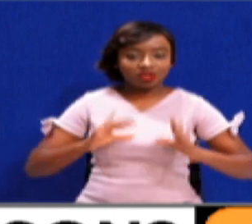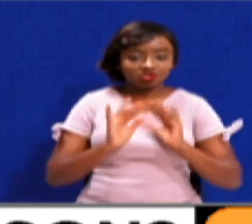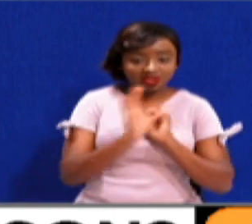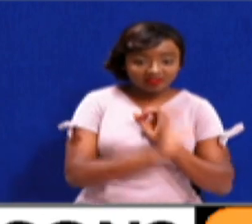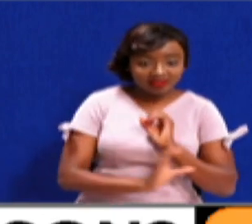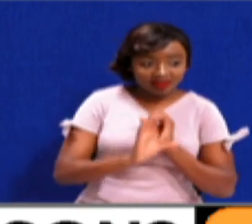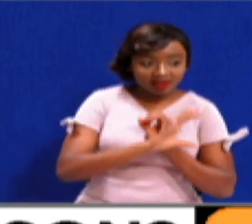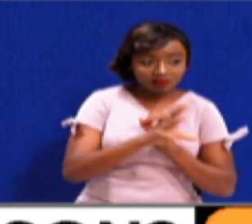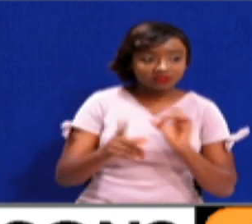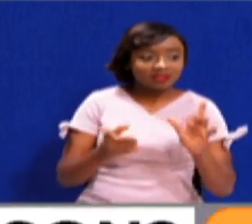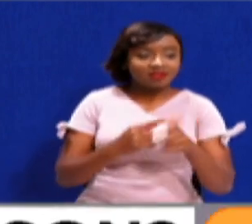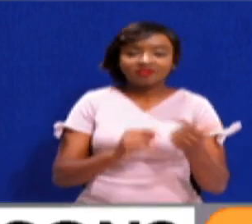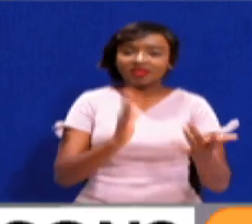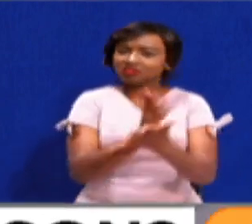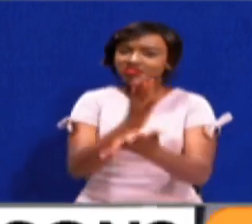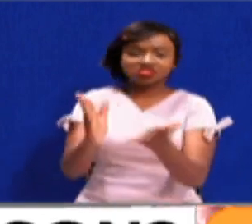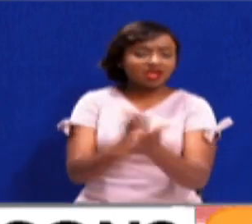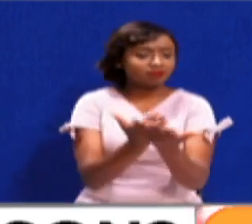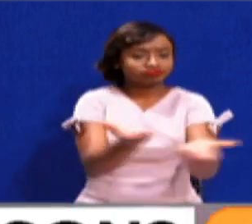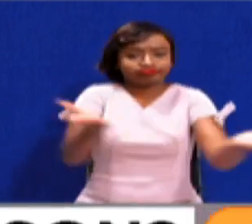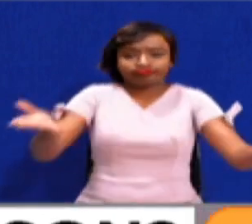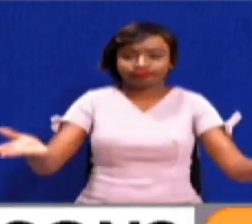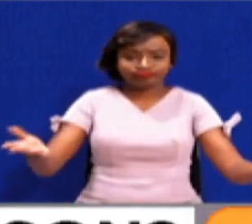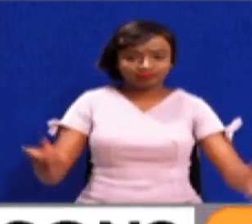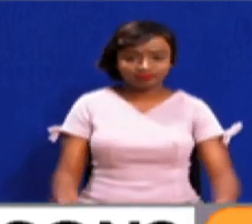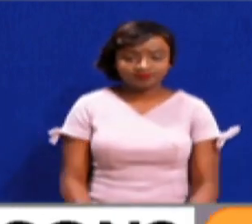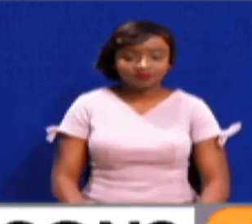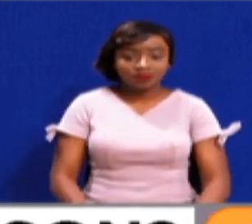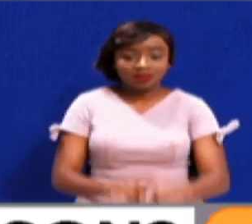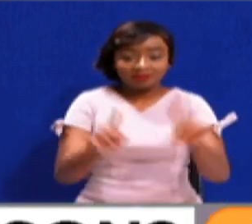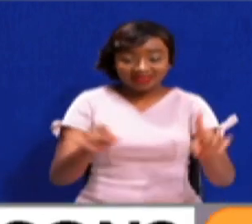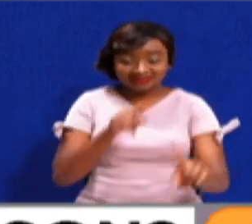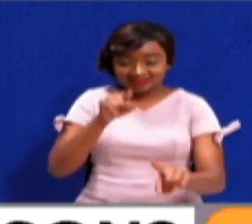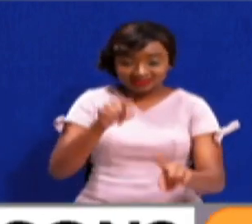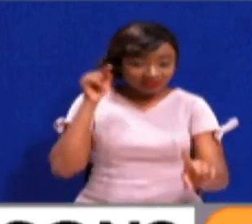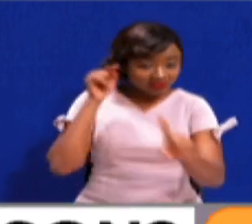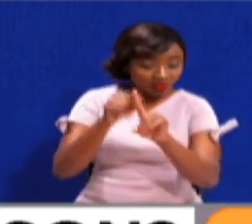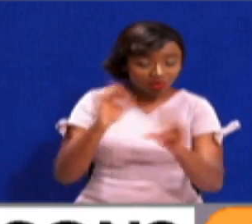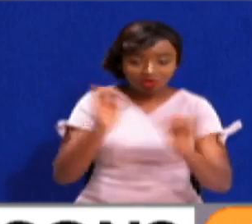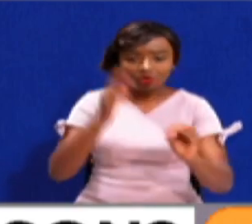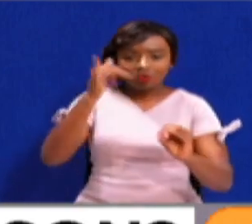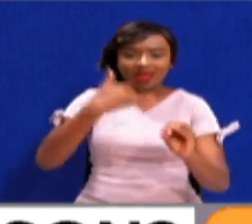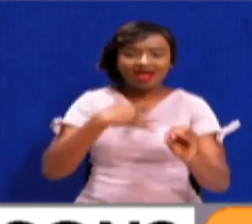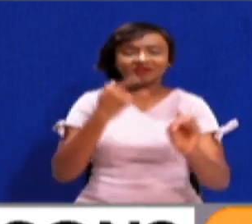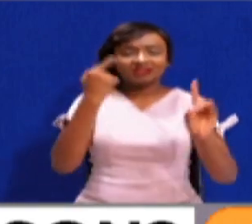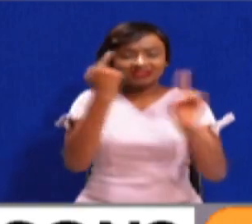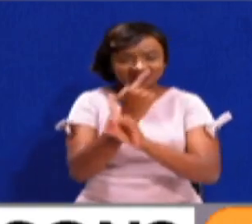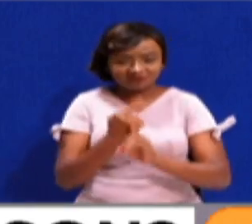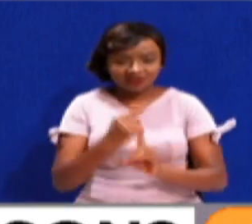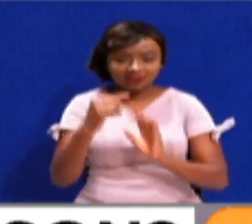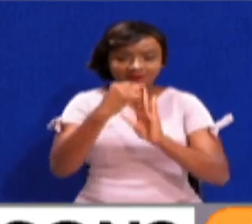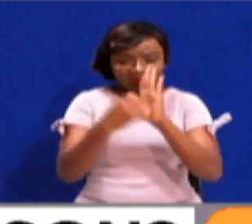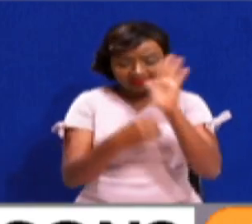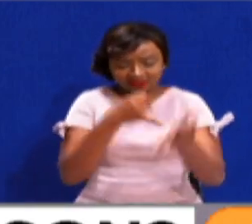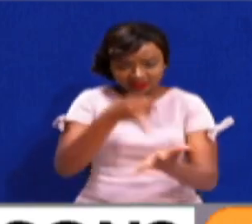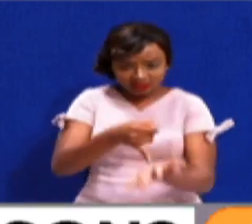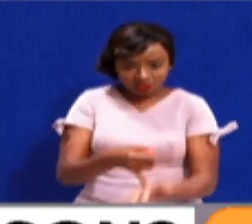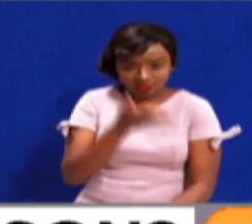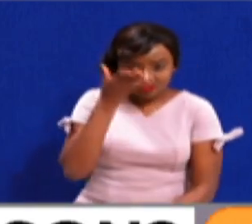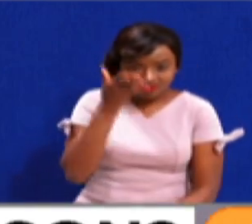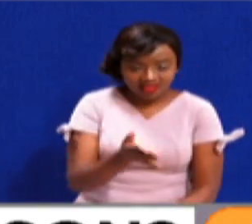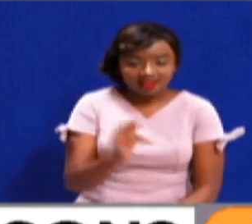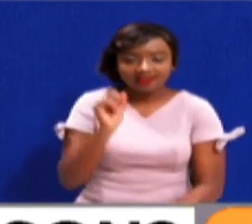and then, you know, share it equitably. Yeah. Yes. But that was not the case, because there are various parameters that were there that